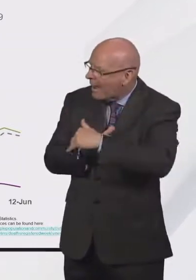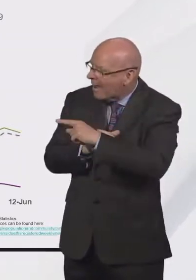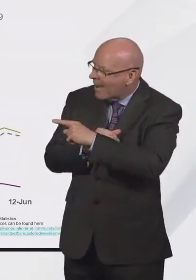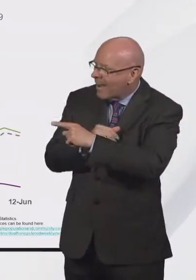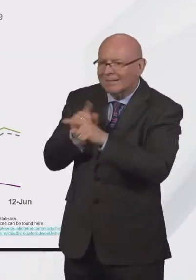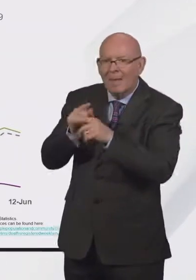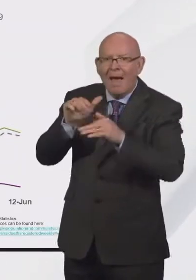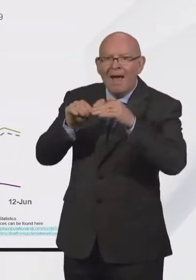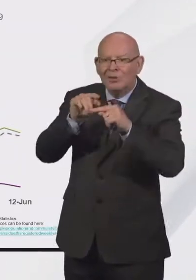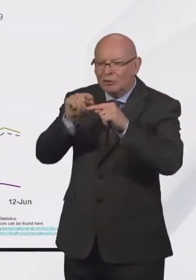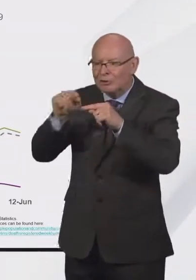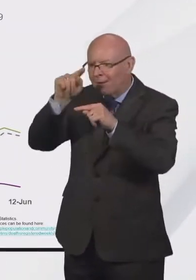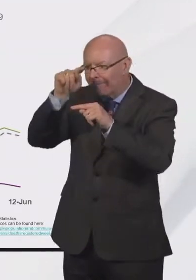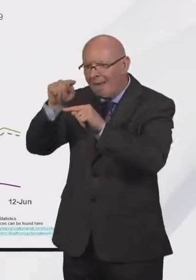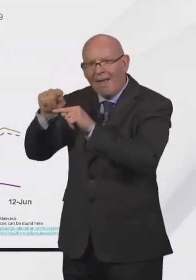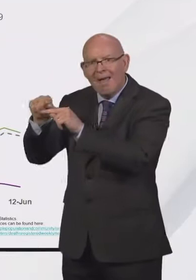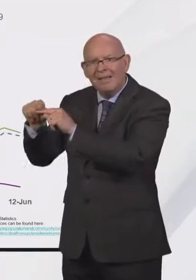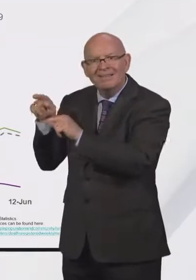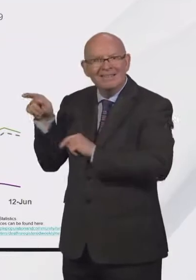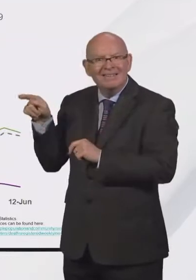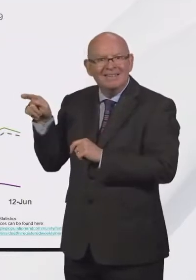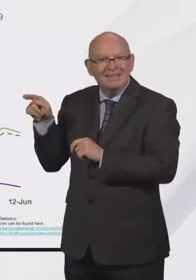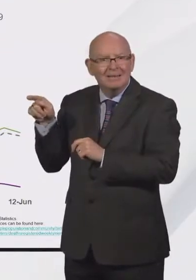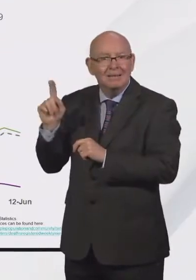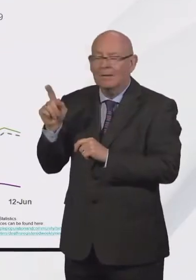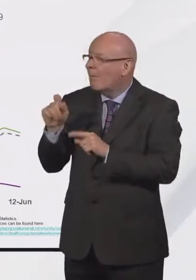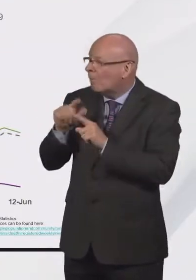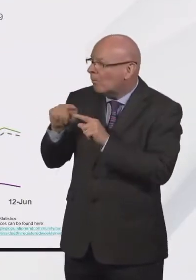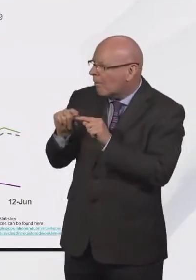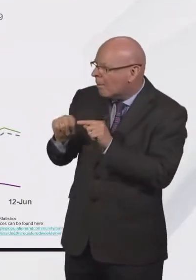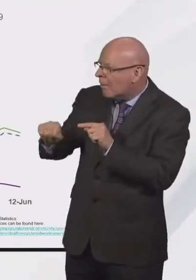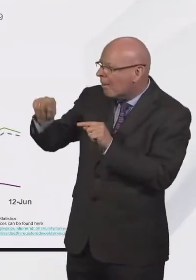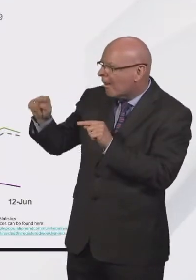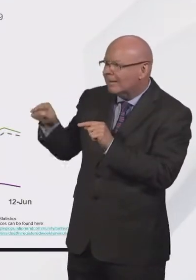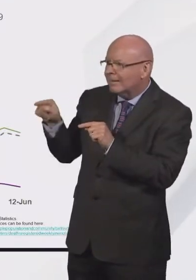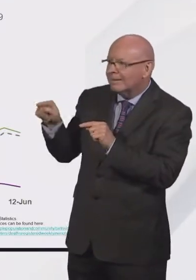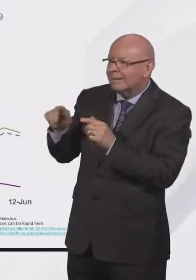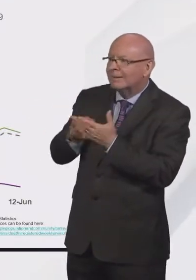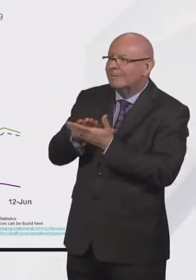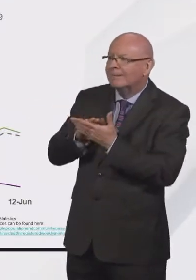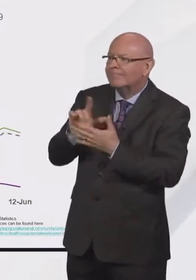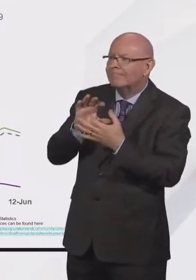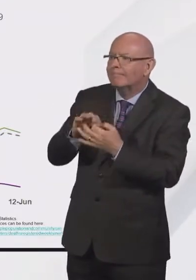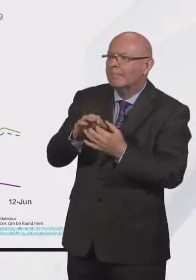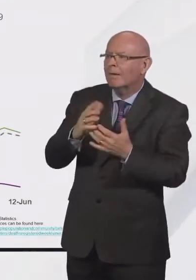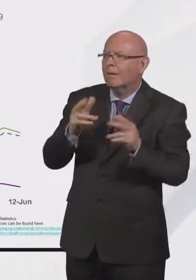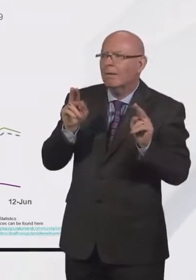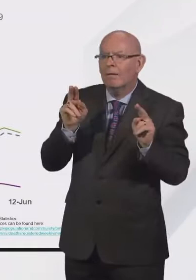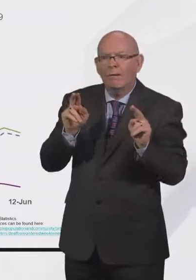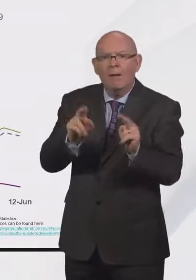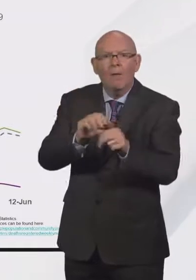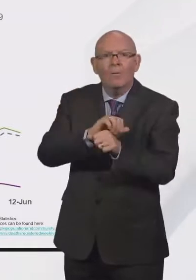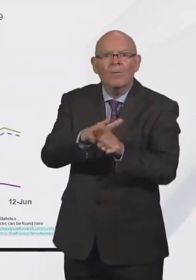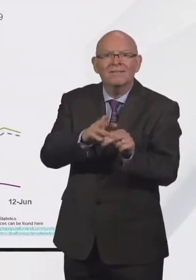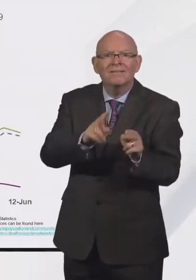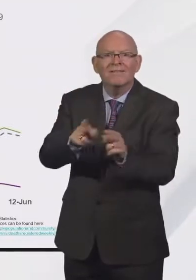coming back down towards baseline, towards normal. But don't be fooled that this means it's gone away. The disease is